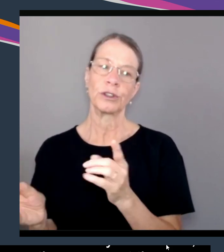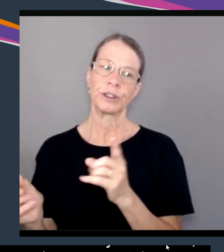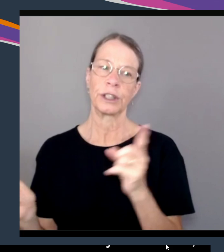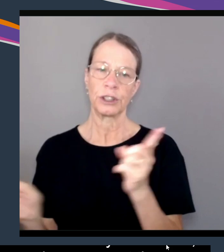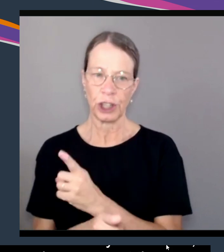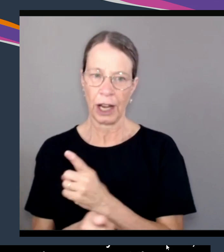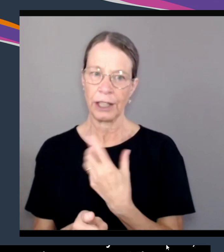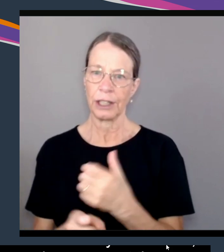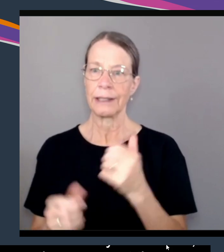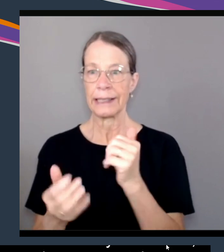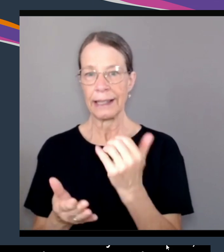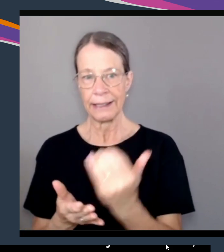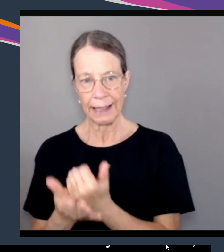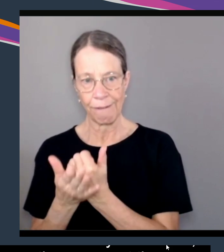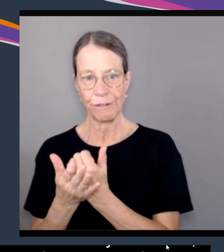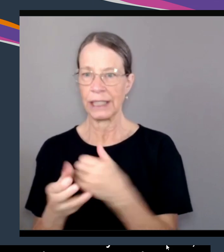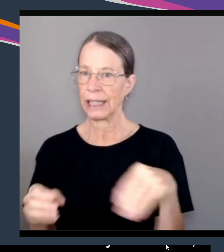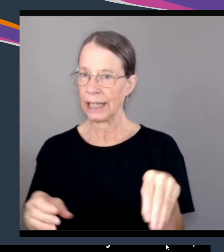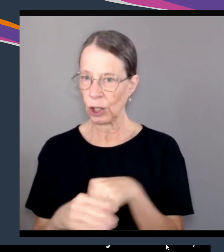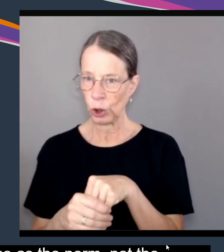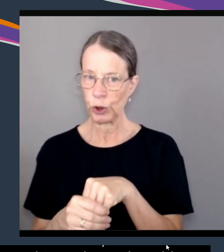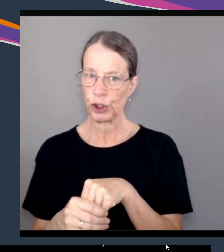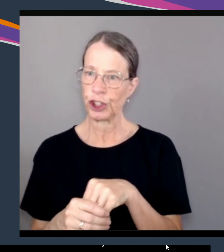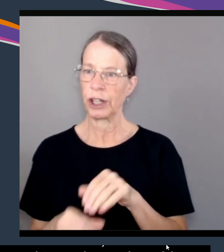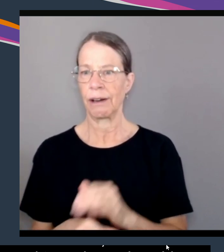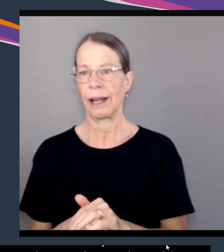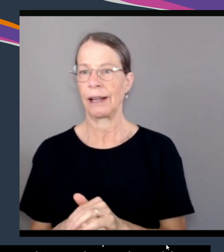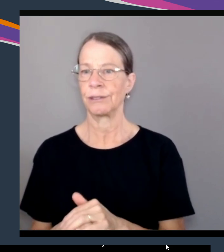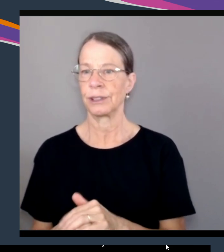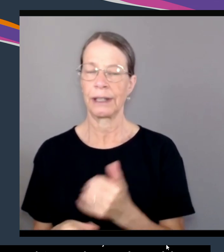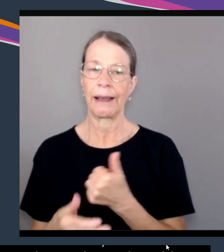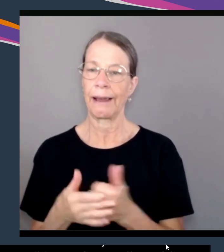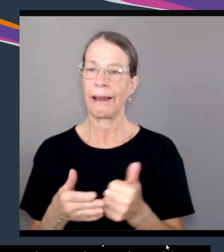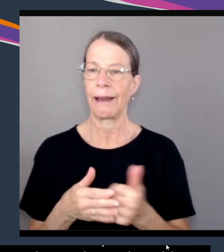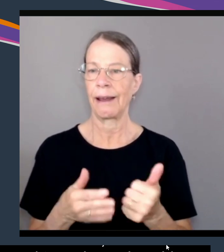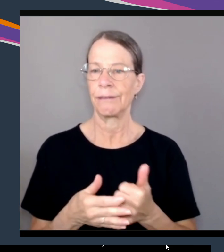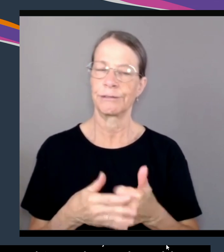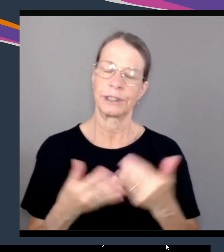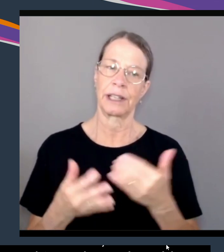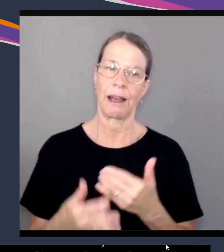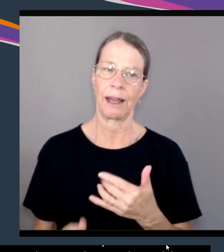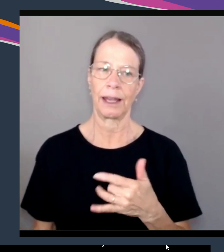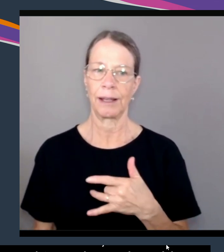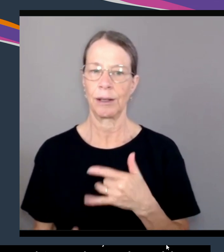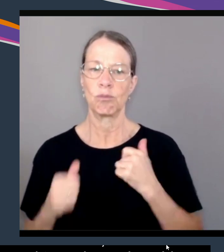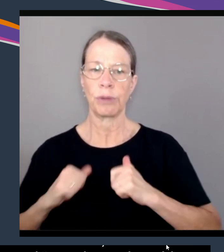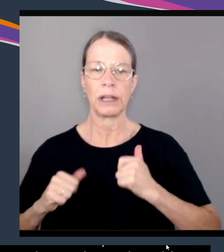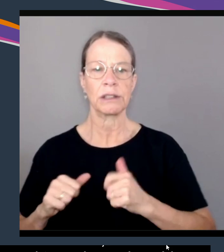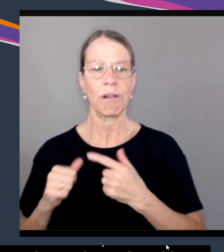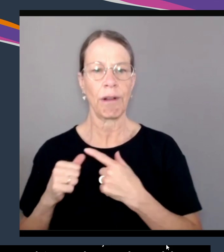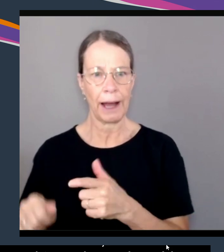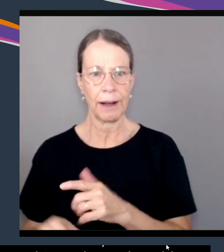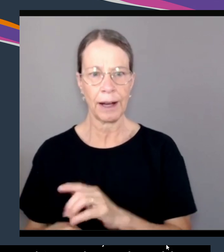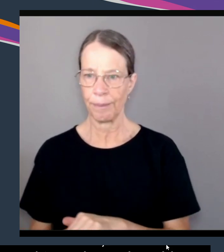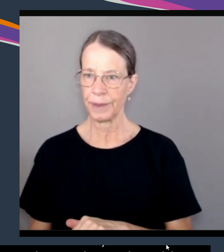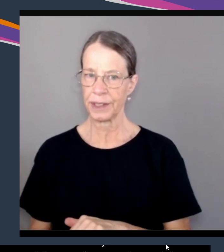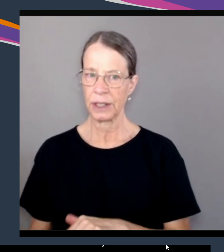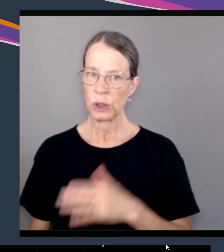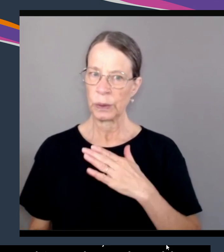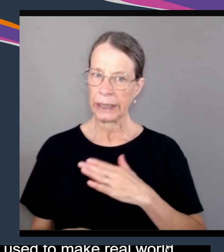Since becoming an independent organisation, we've focused on building strong foundations, trusted